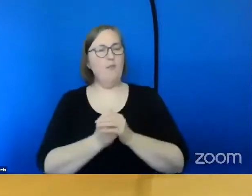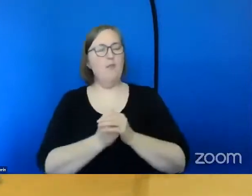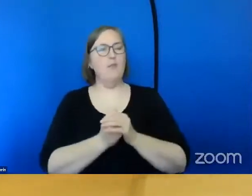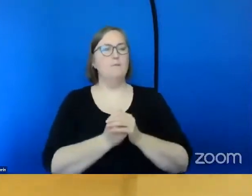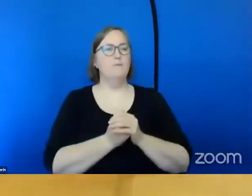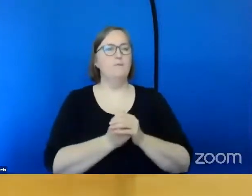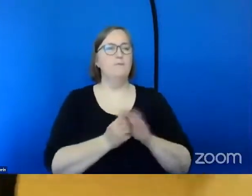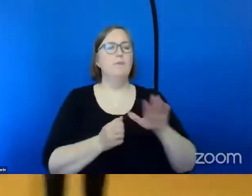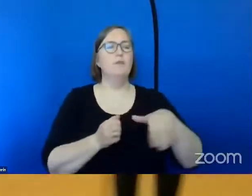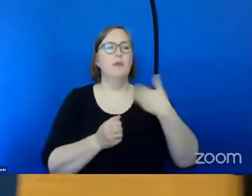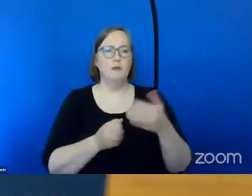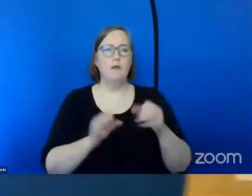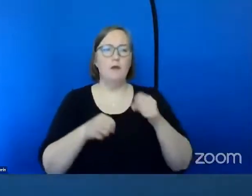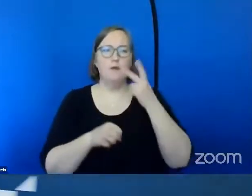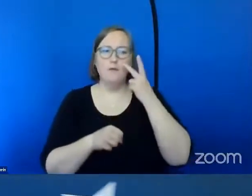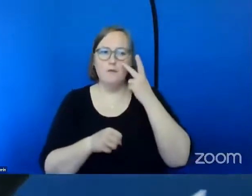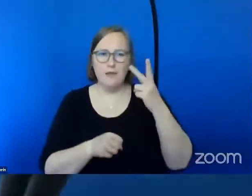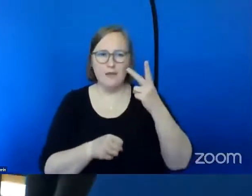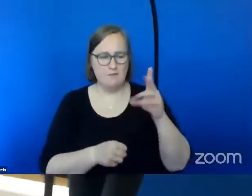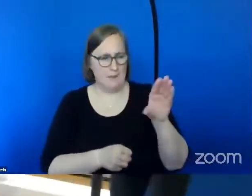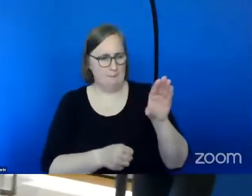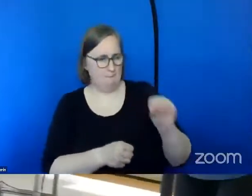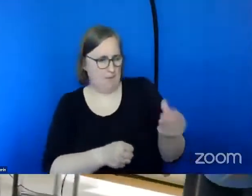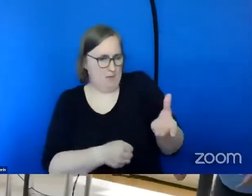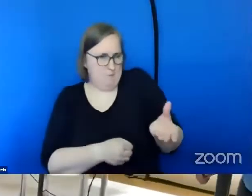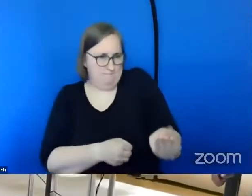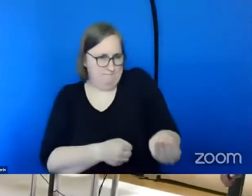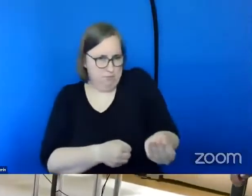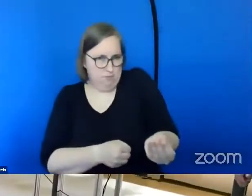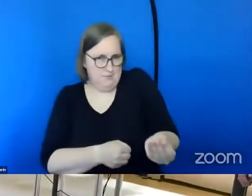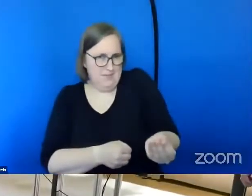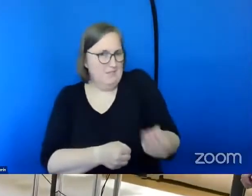and say what he needs to move best. It's a teamwork,